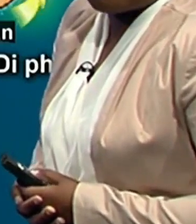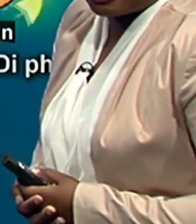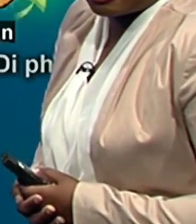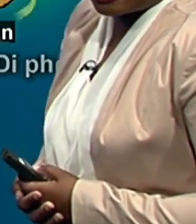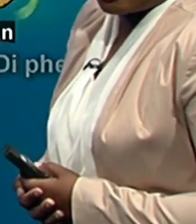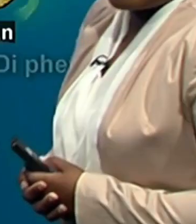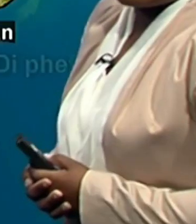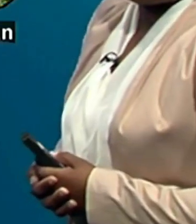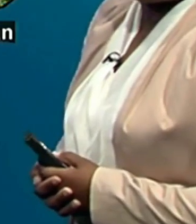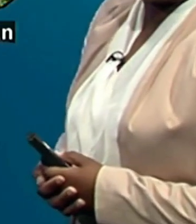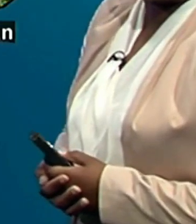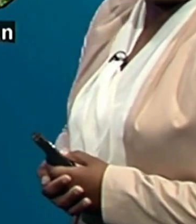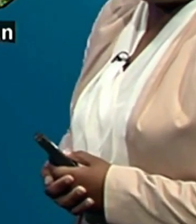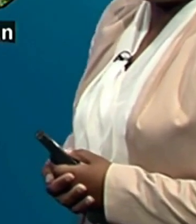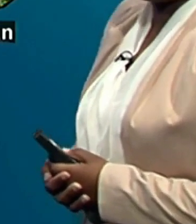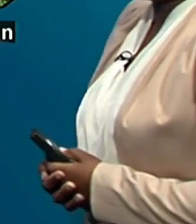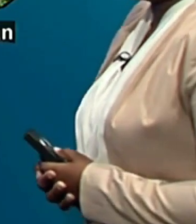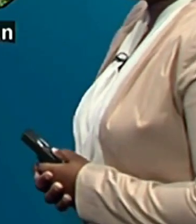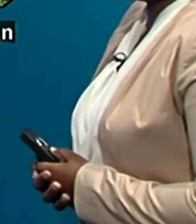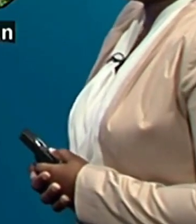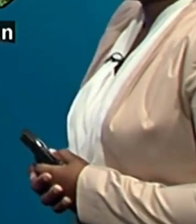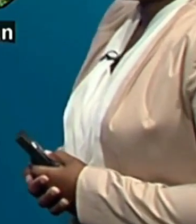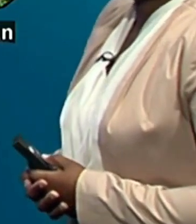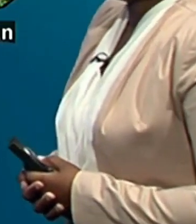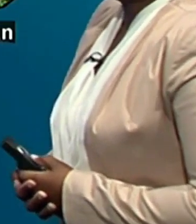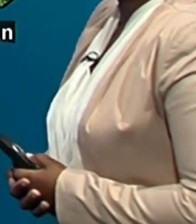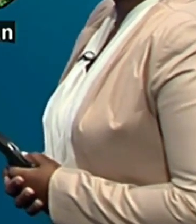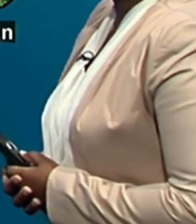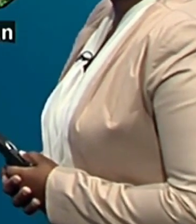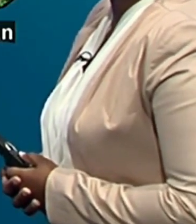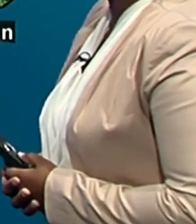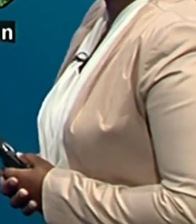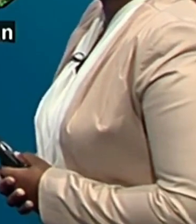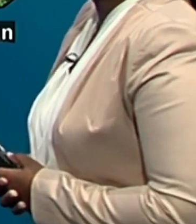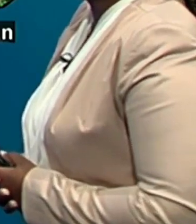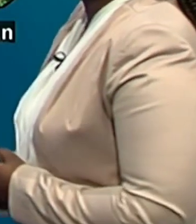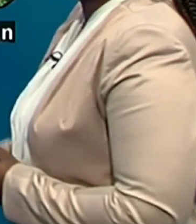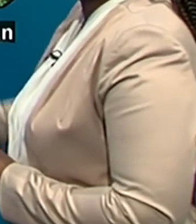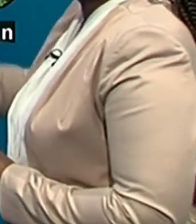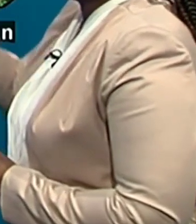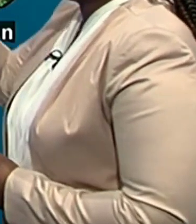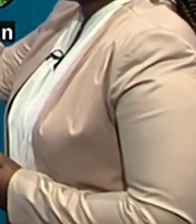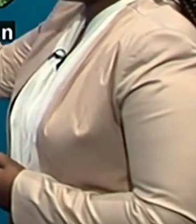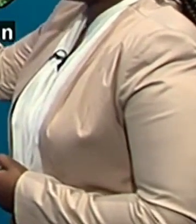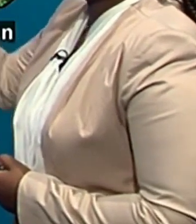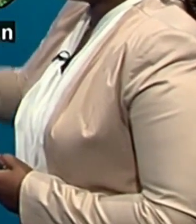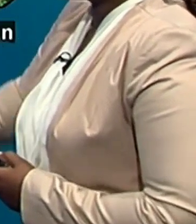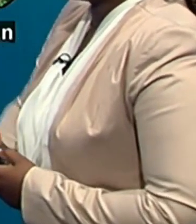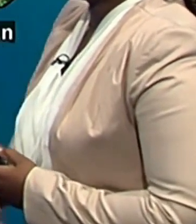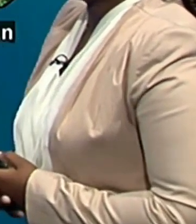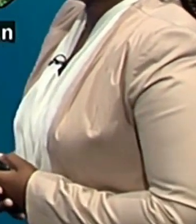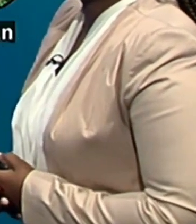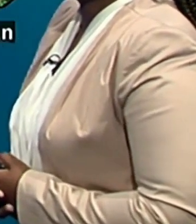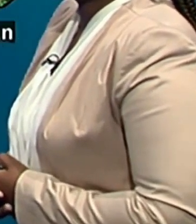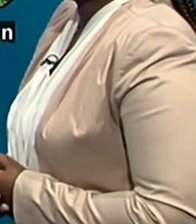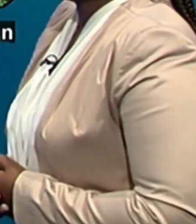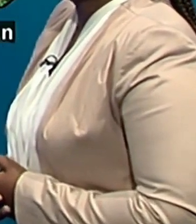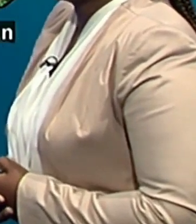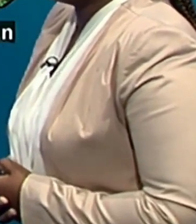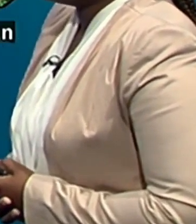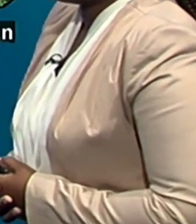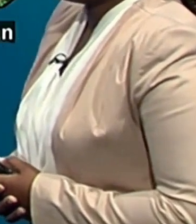kwa Mpumalanga le diphefo tse di maatla di tla nna teng re lebelela mo tsatsing la ka moso teng dipula tsa maatla ka dibe di a tswelela ka kwa provinceng ya